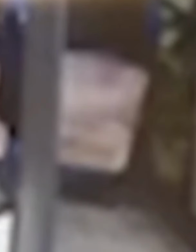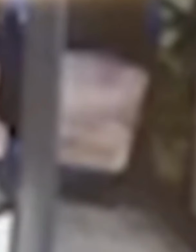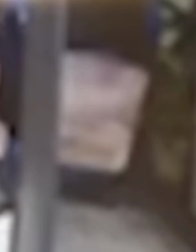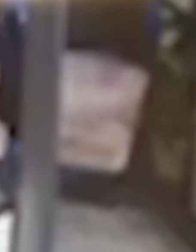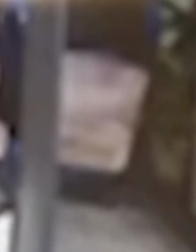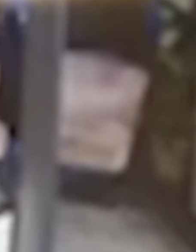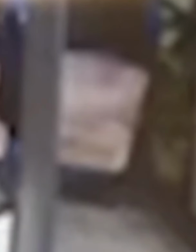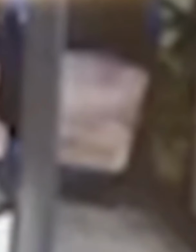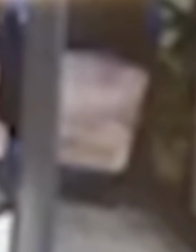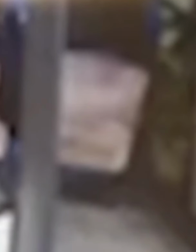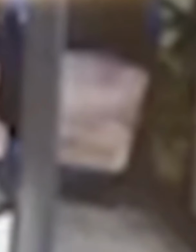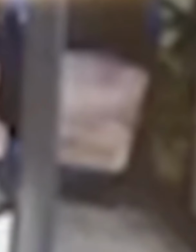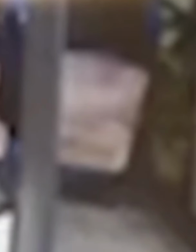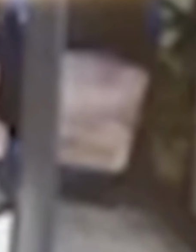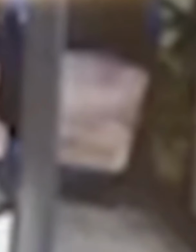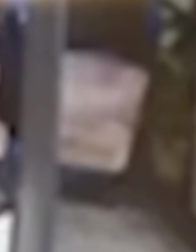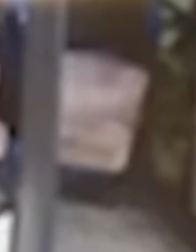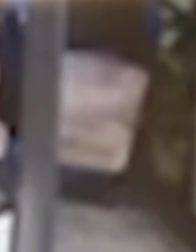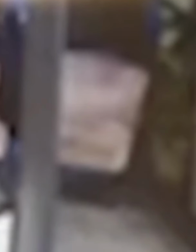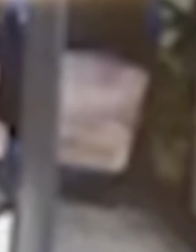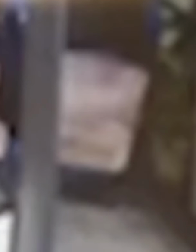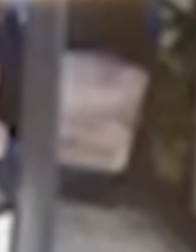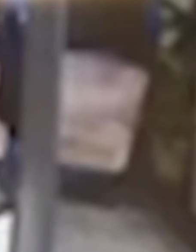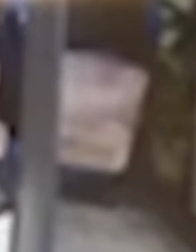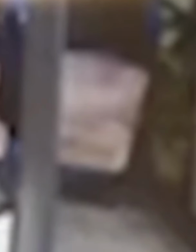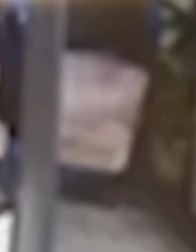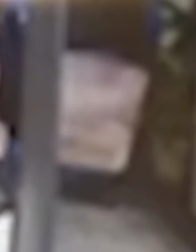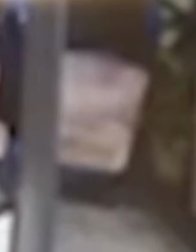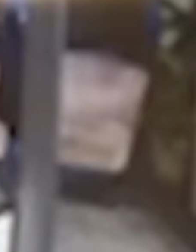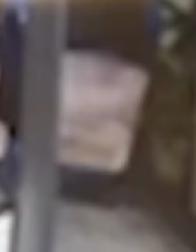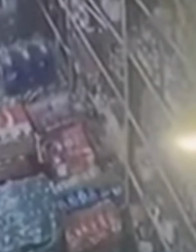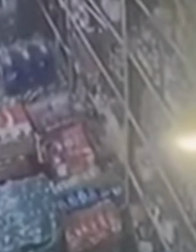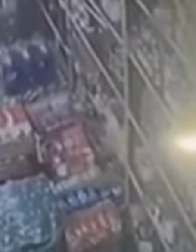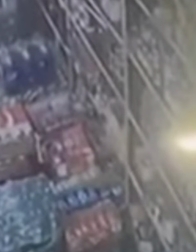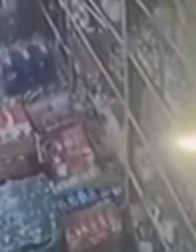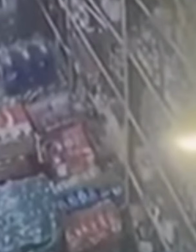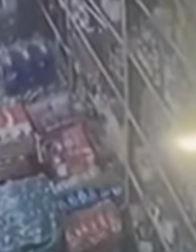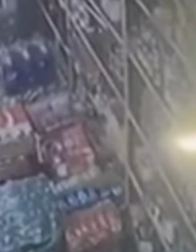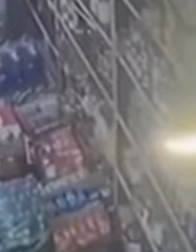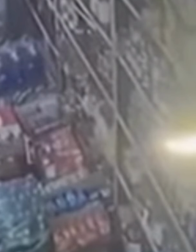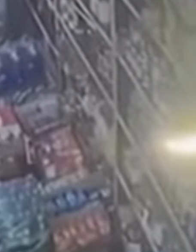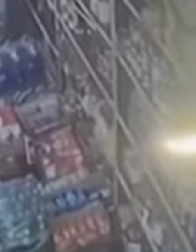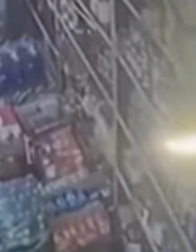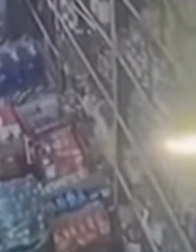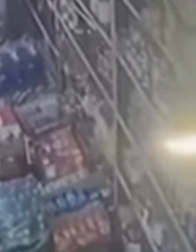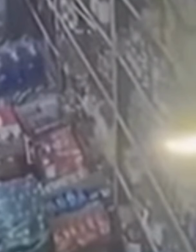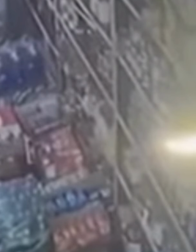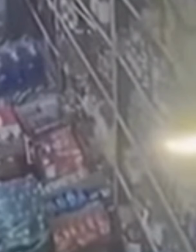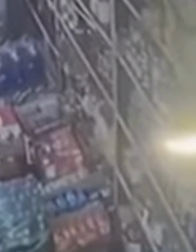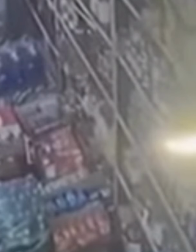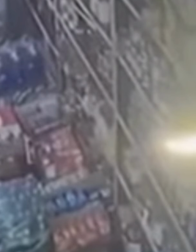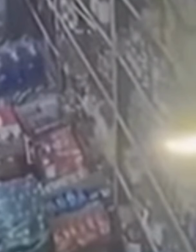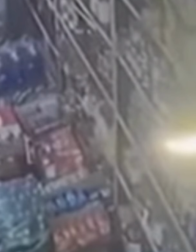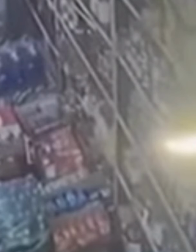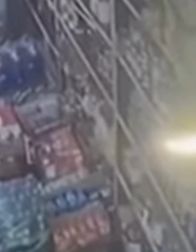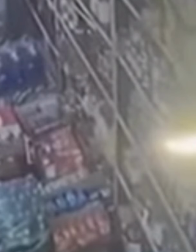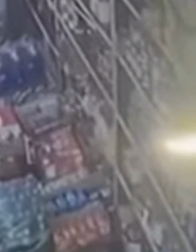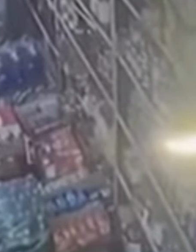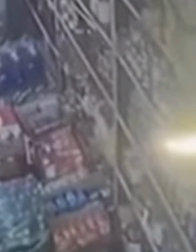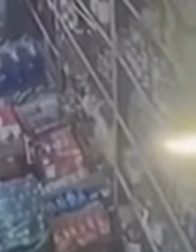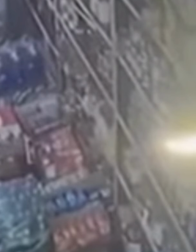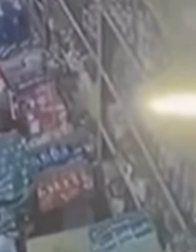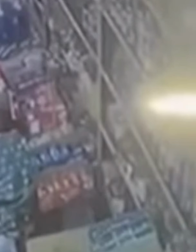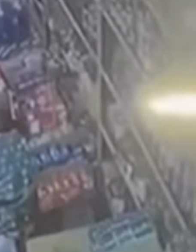theft patterns that started during the pandemic, announcing that an assault on a retail worker will now be prosecuted as a